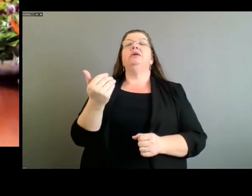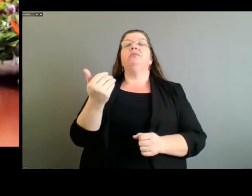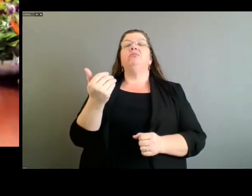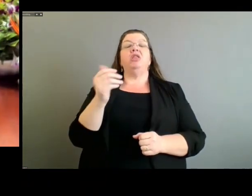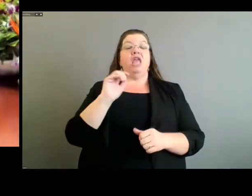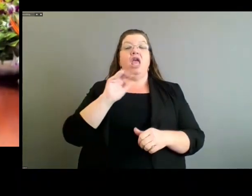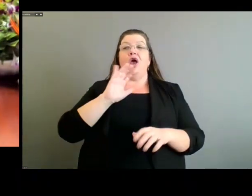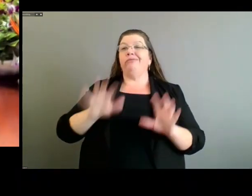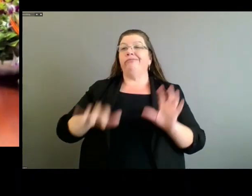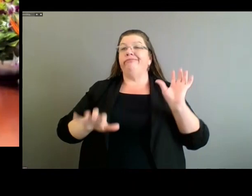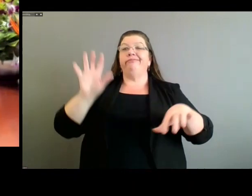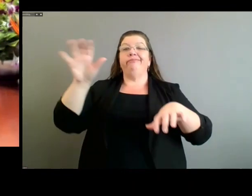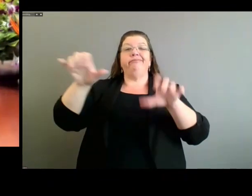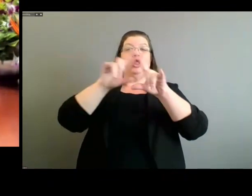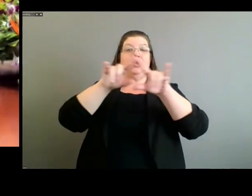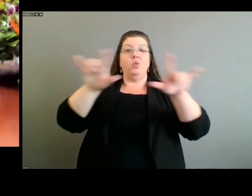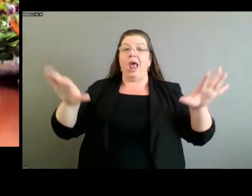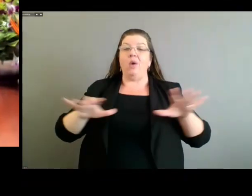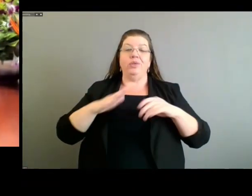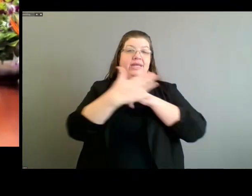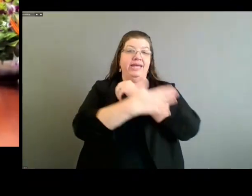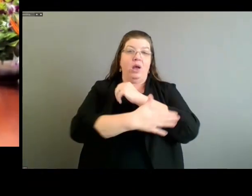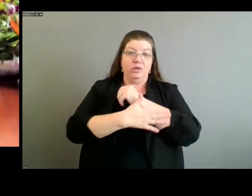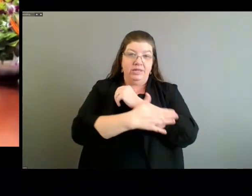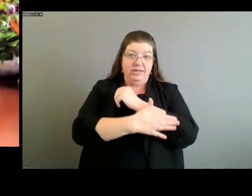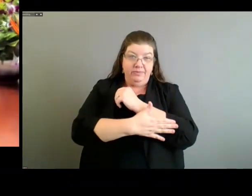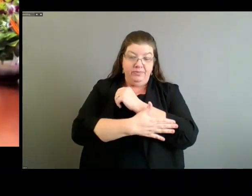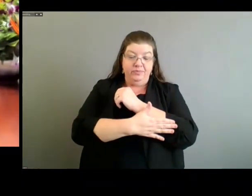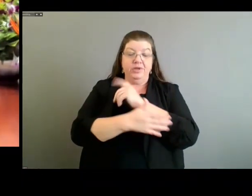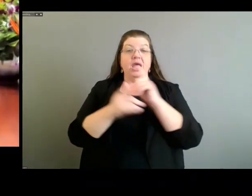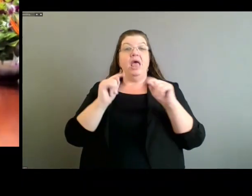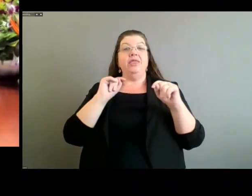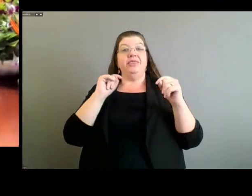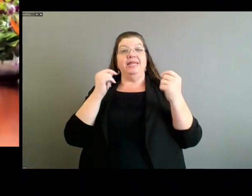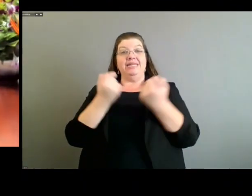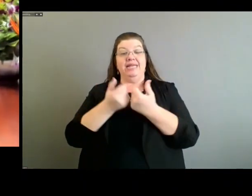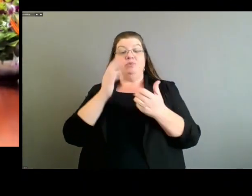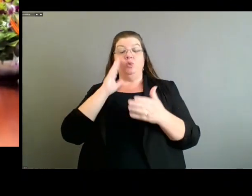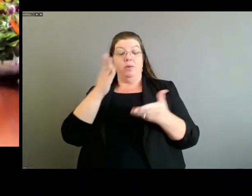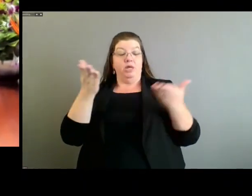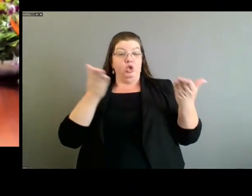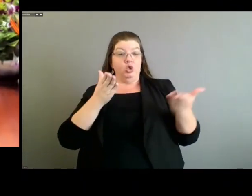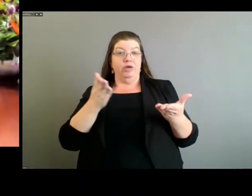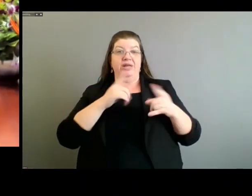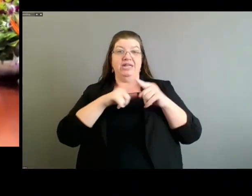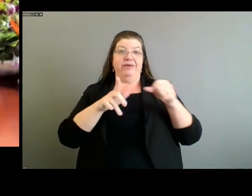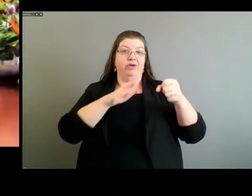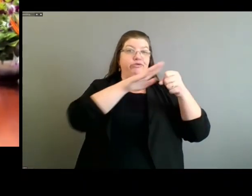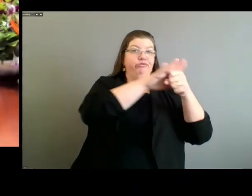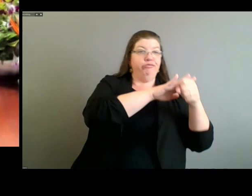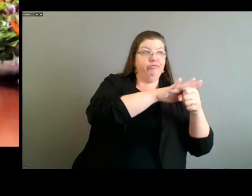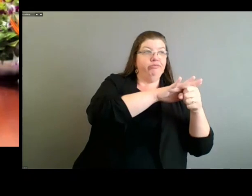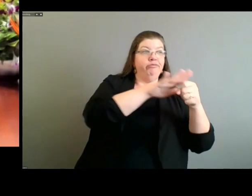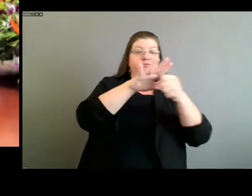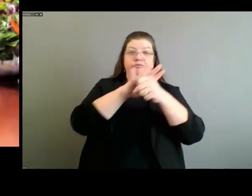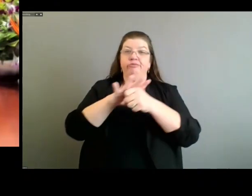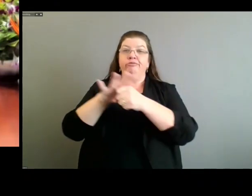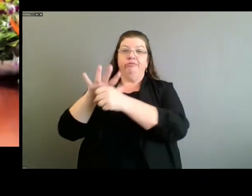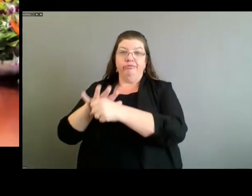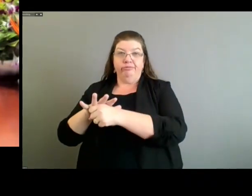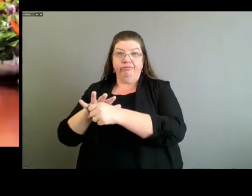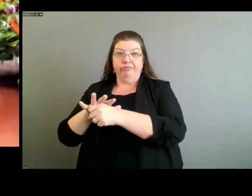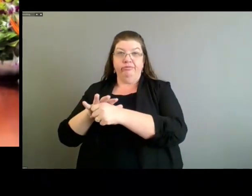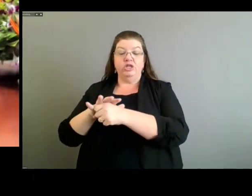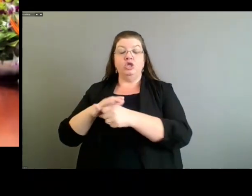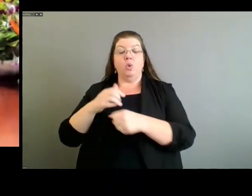throughout the county. The teams will be serving different regions. So as I mentioned earlier, we have